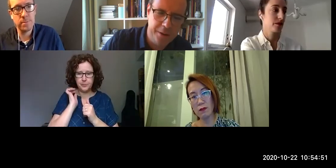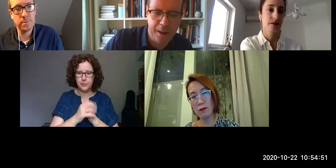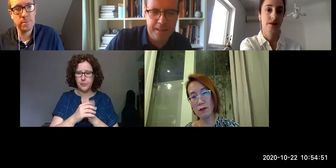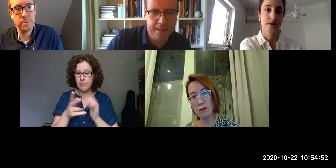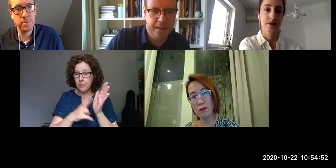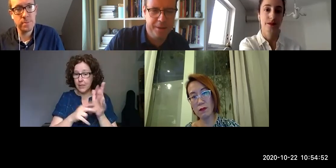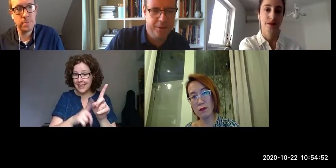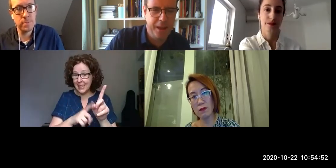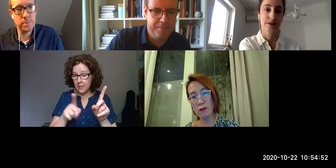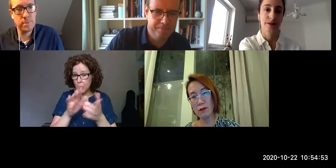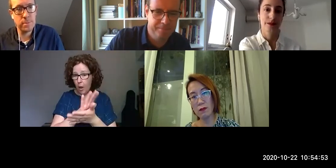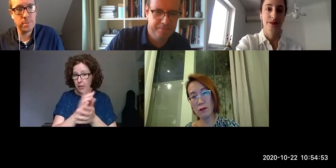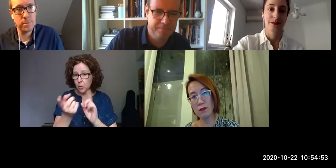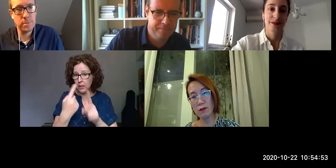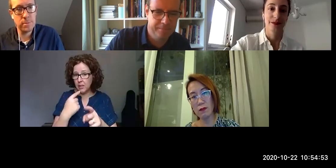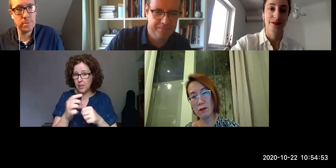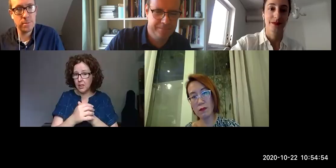Nikita, are you happy to come in on that?